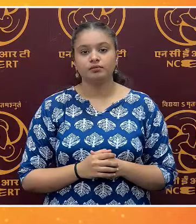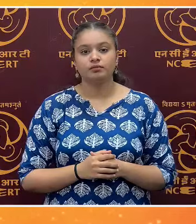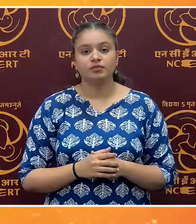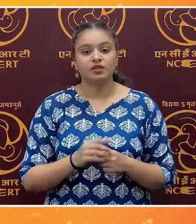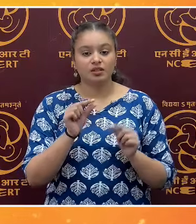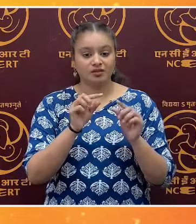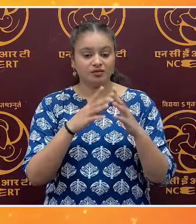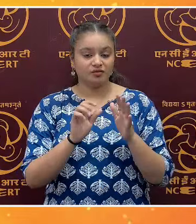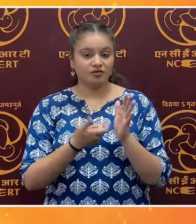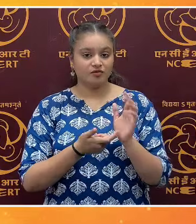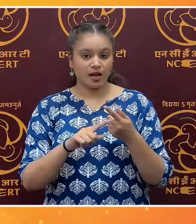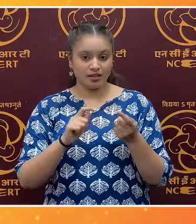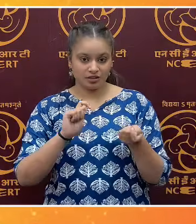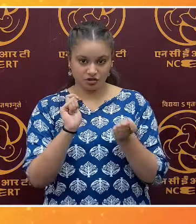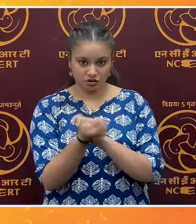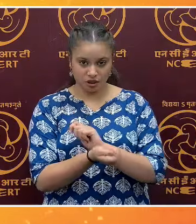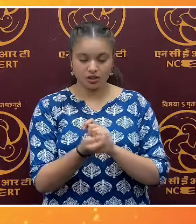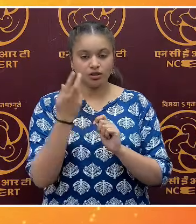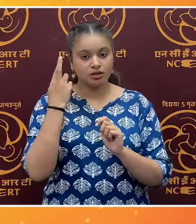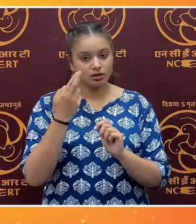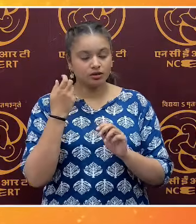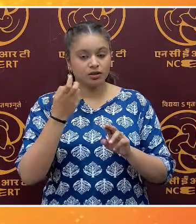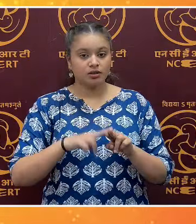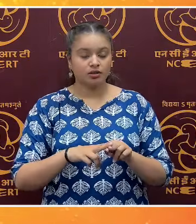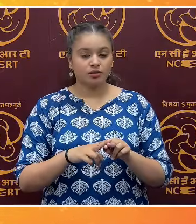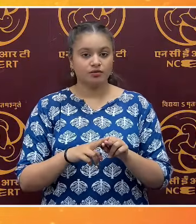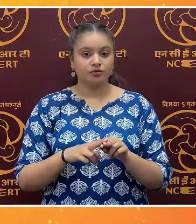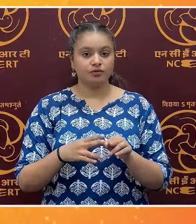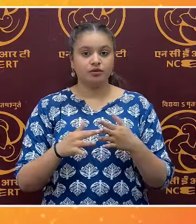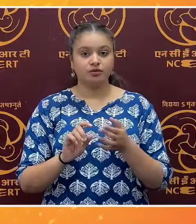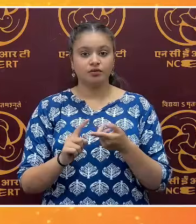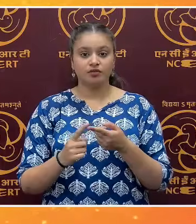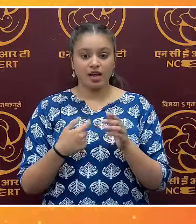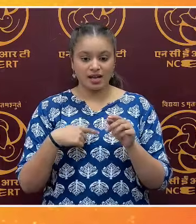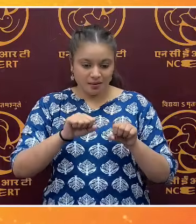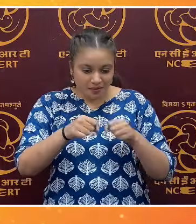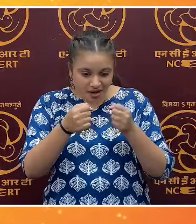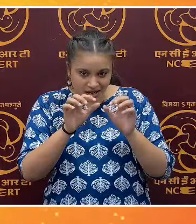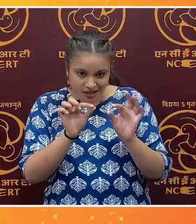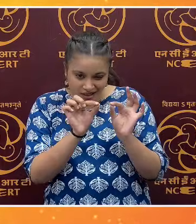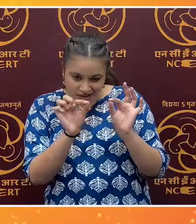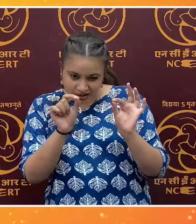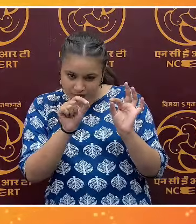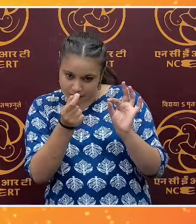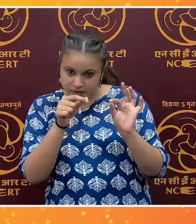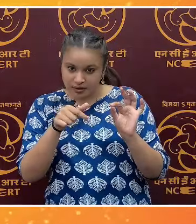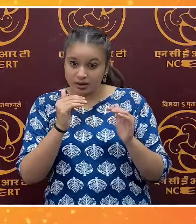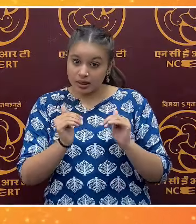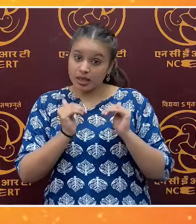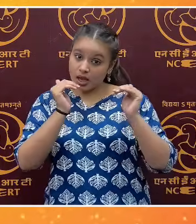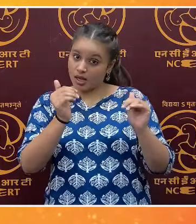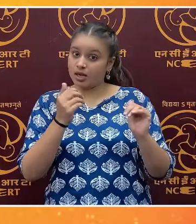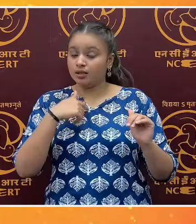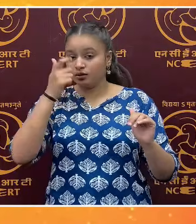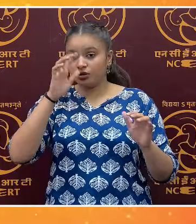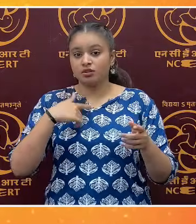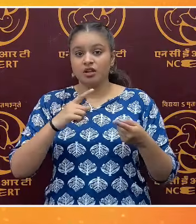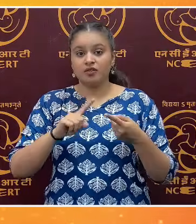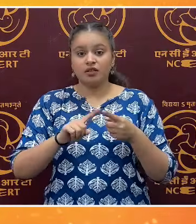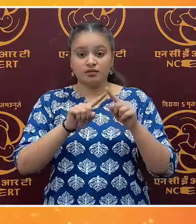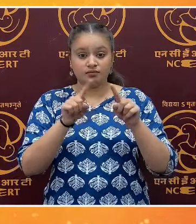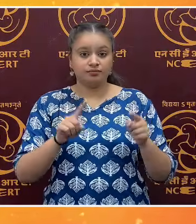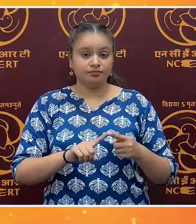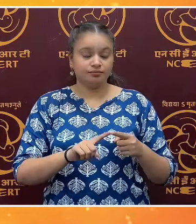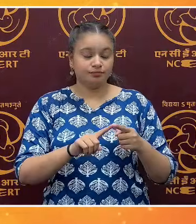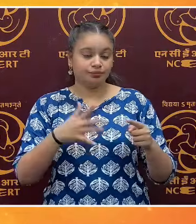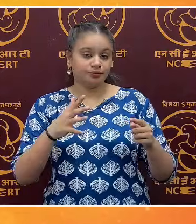the wire because if the wire is broken or something, it is high chances of short circuit is there.